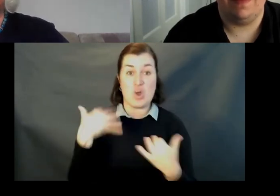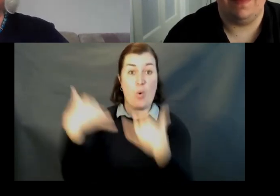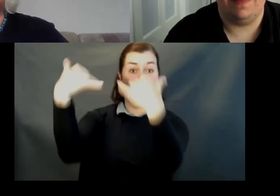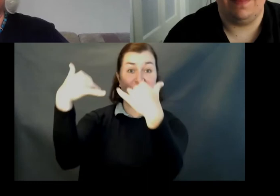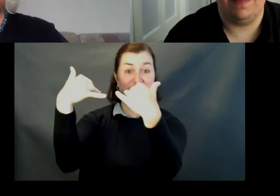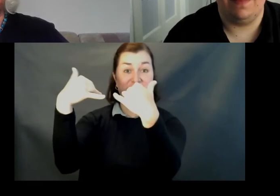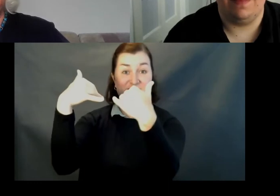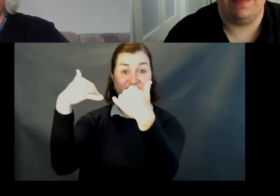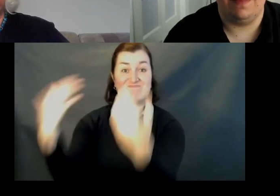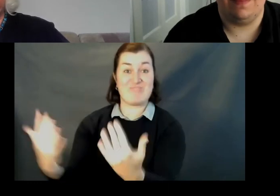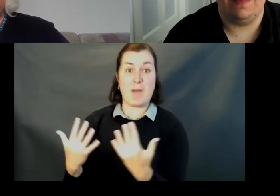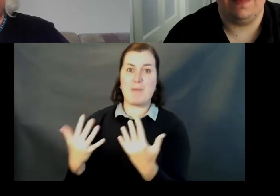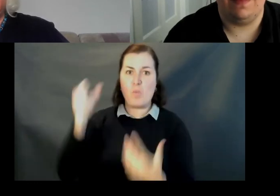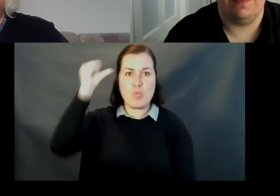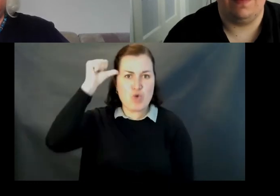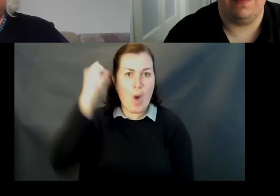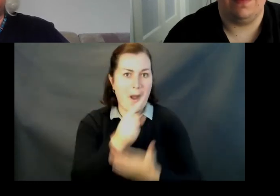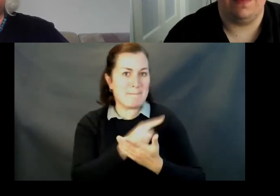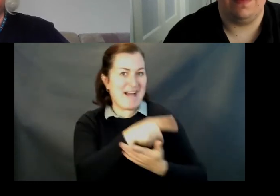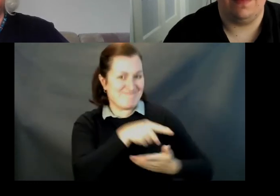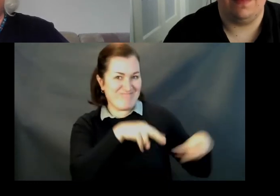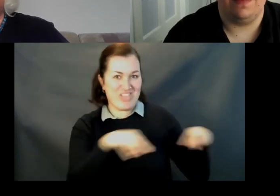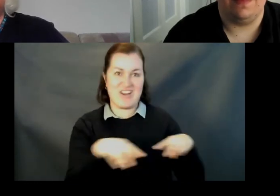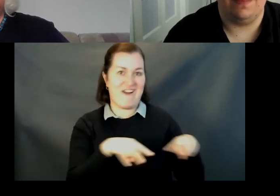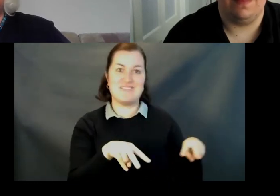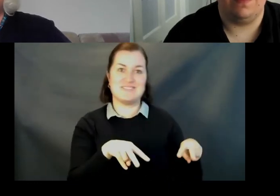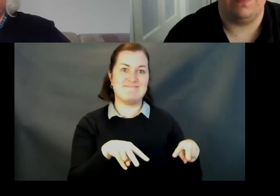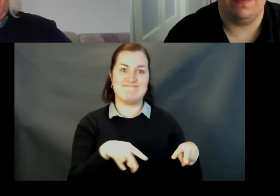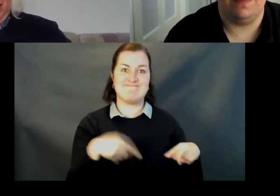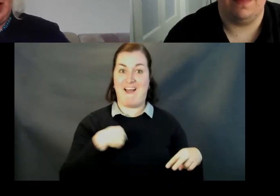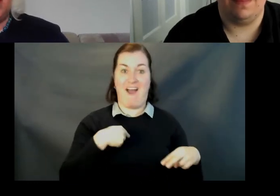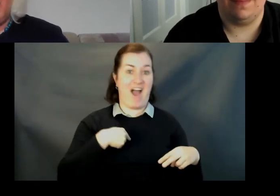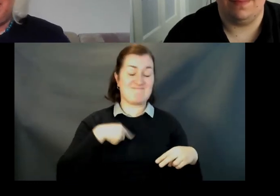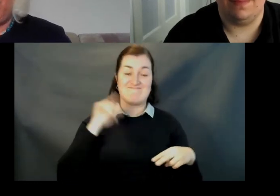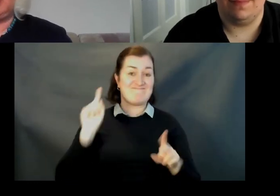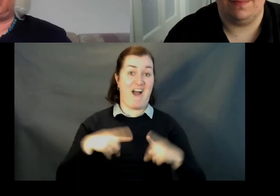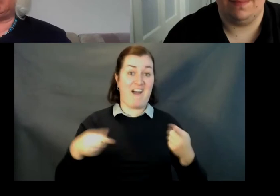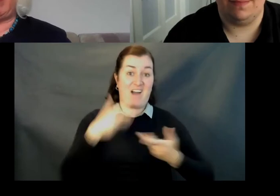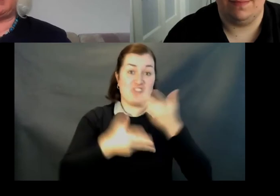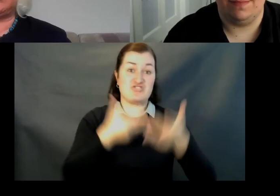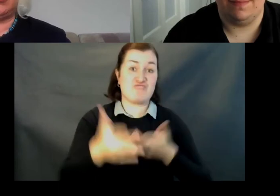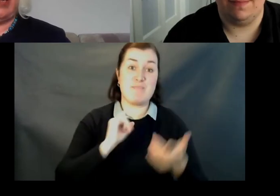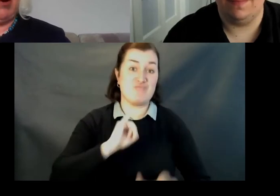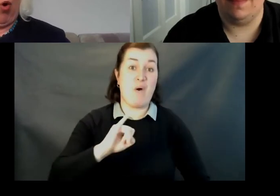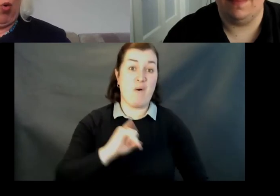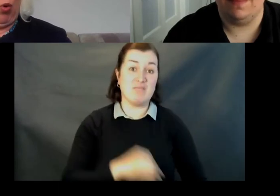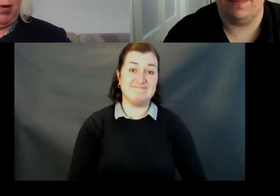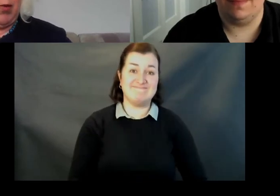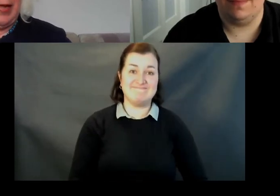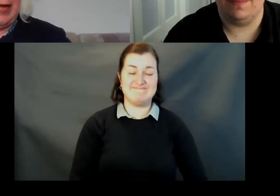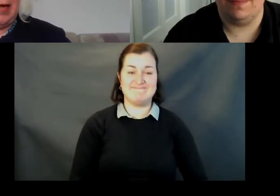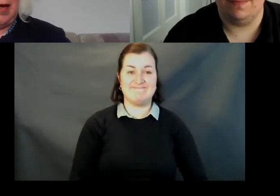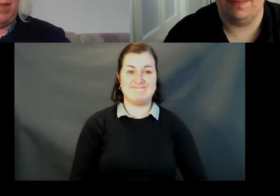likely to know these forms, and you can't afford to get it wrong. This really points up the fact that in